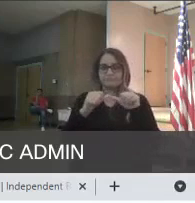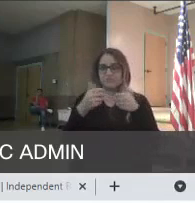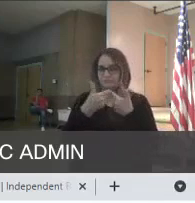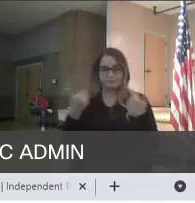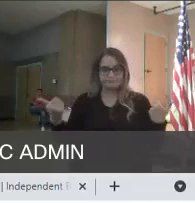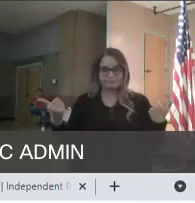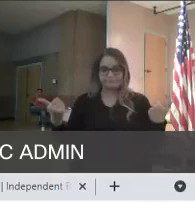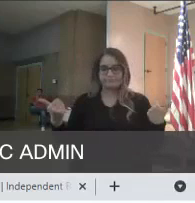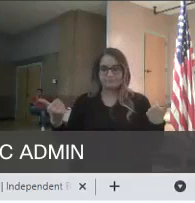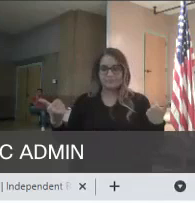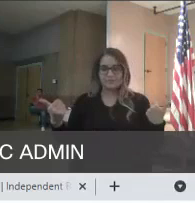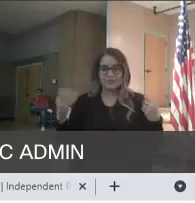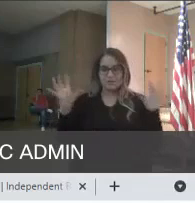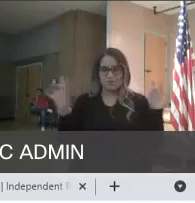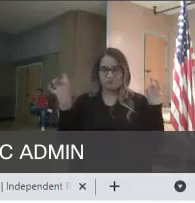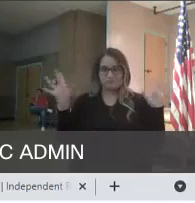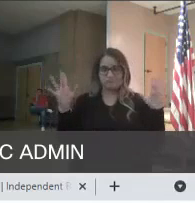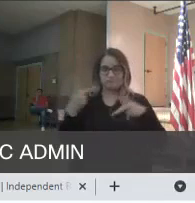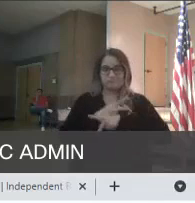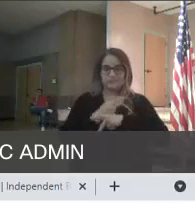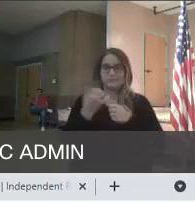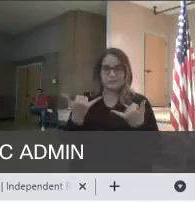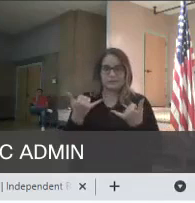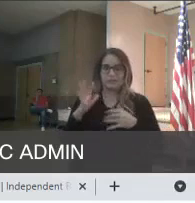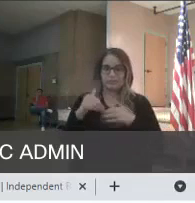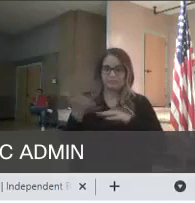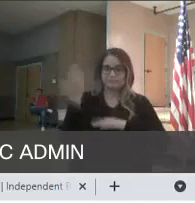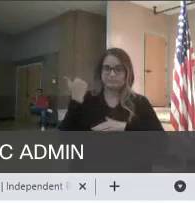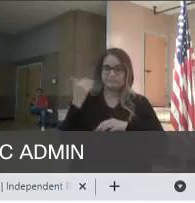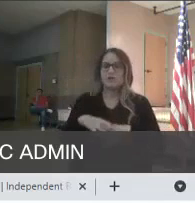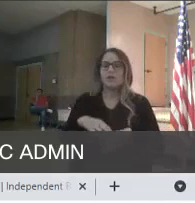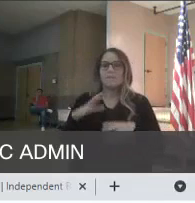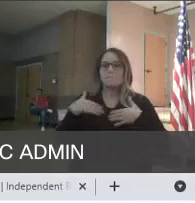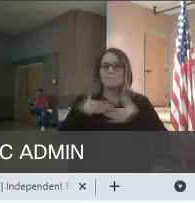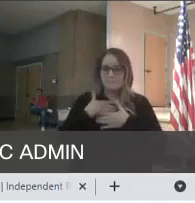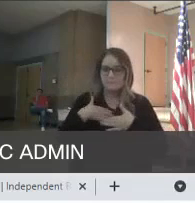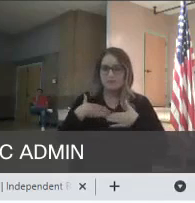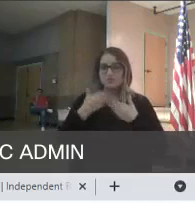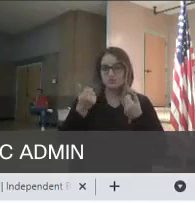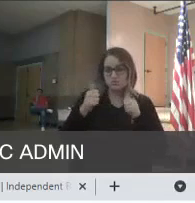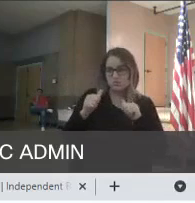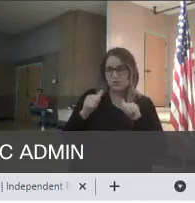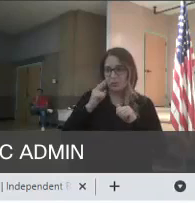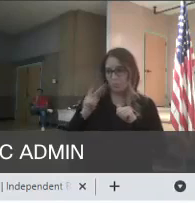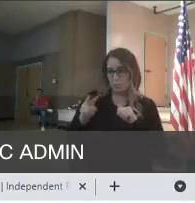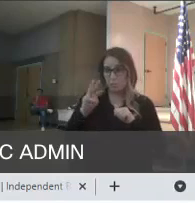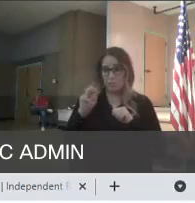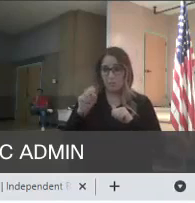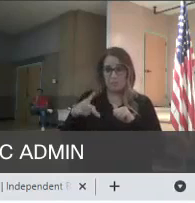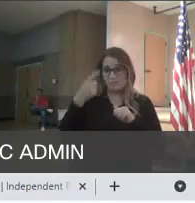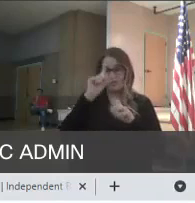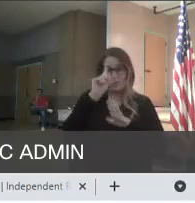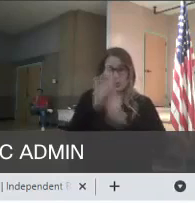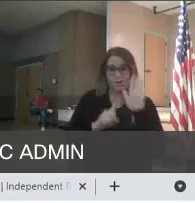is completely split it up, and it's worse than it was before. So I appreciate you taking a few efforts. I just looked at the map